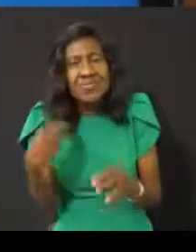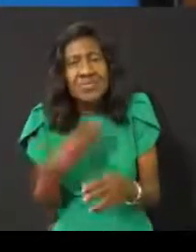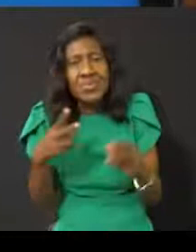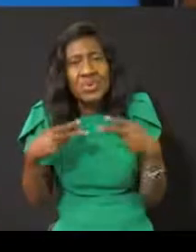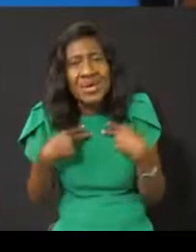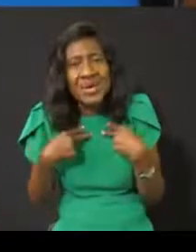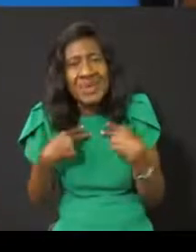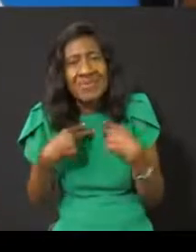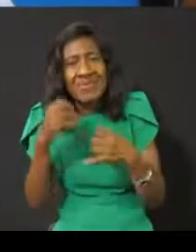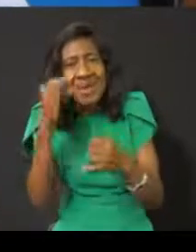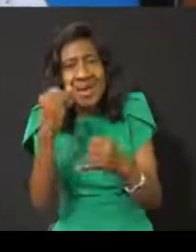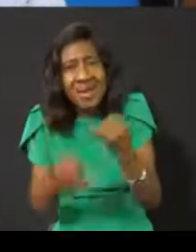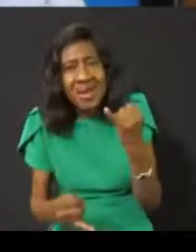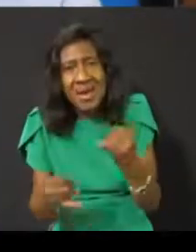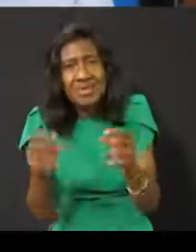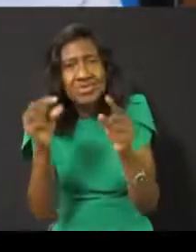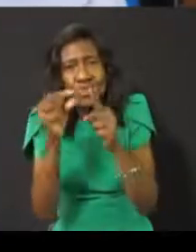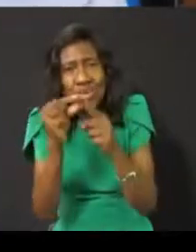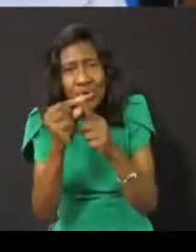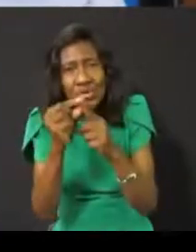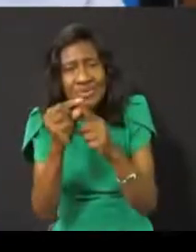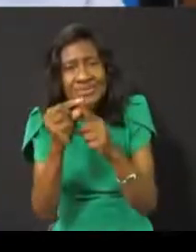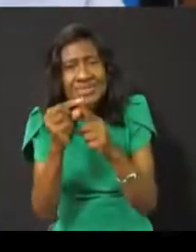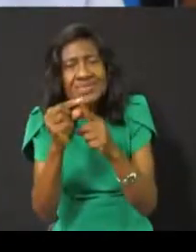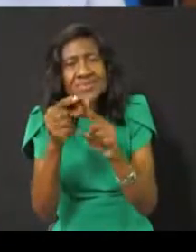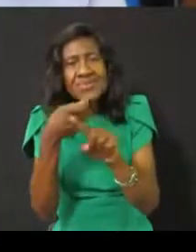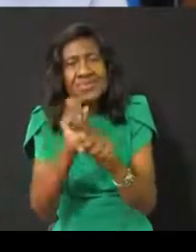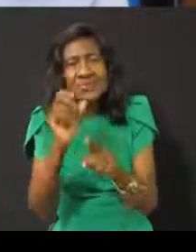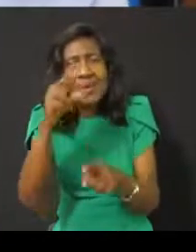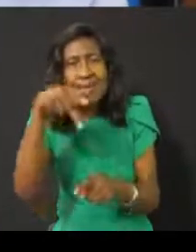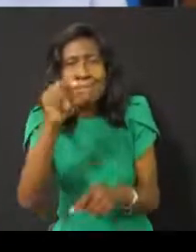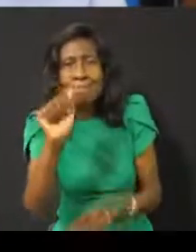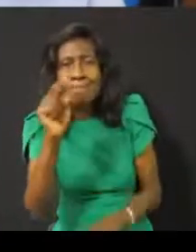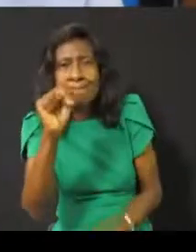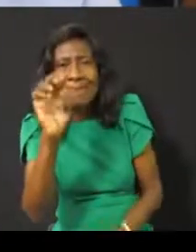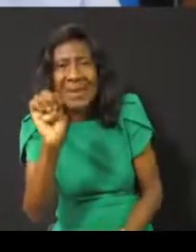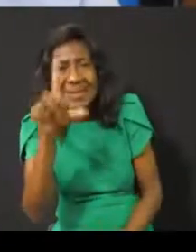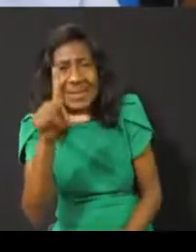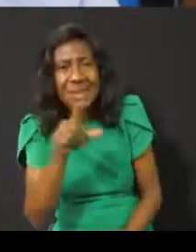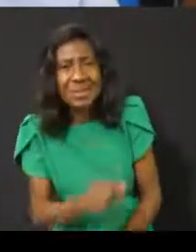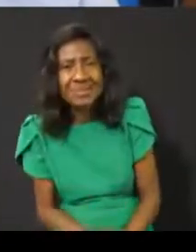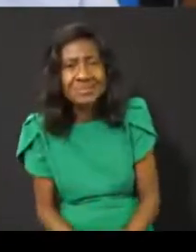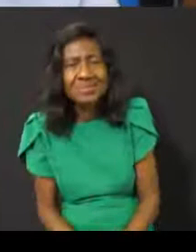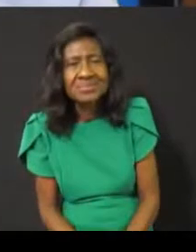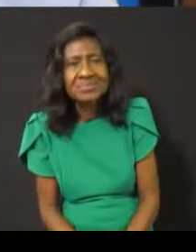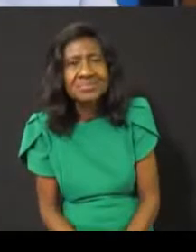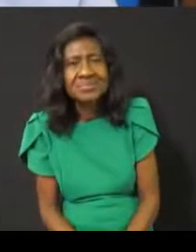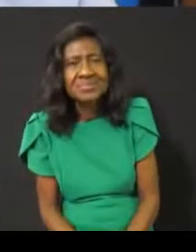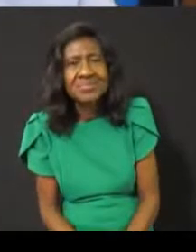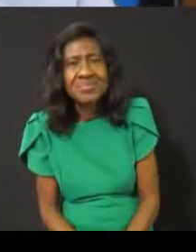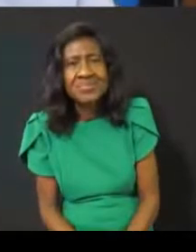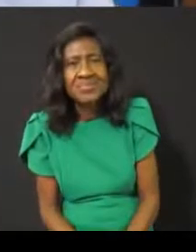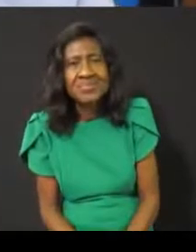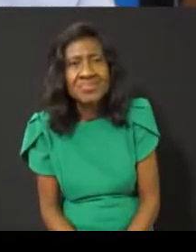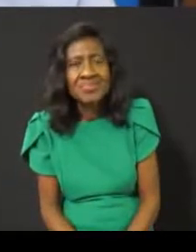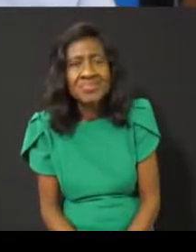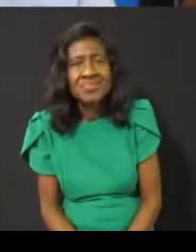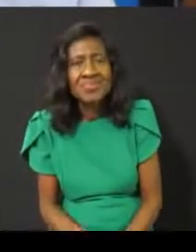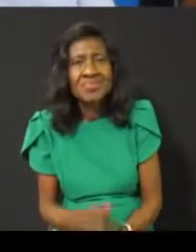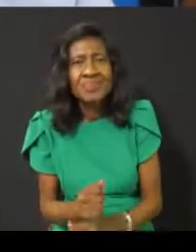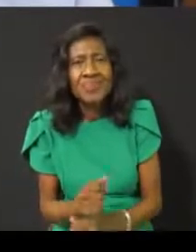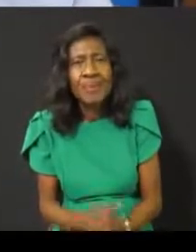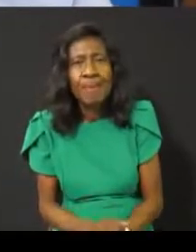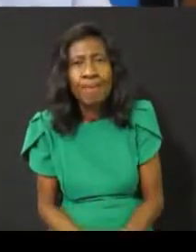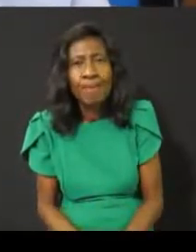at this stage, or whether we'll thank our viewers for their time and their attention. And